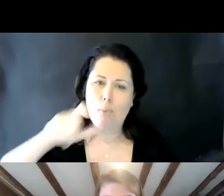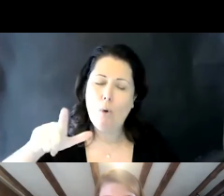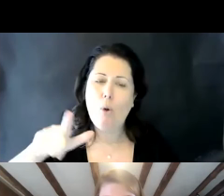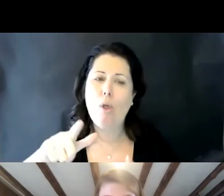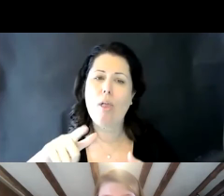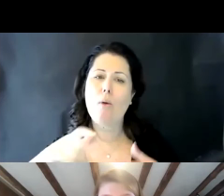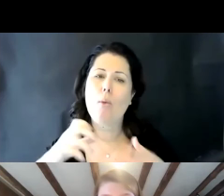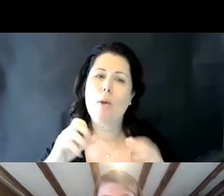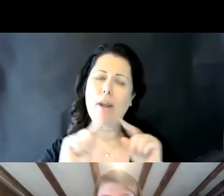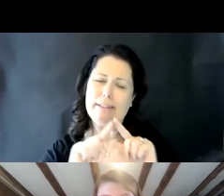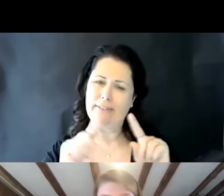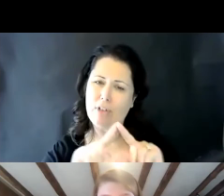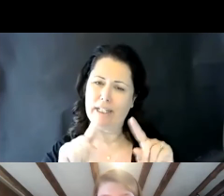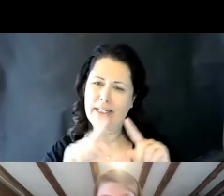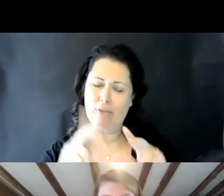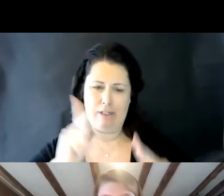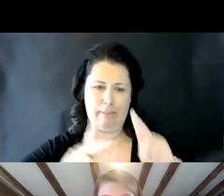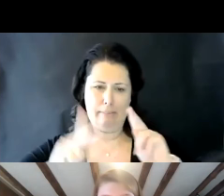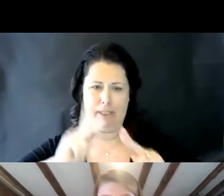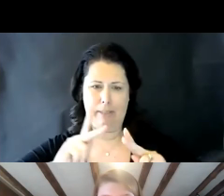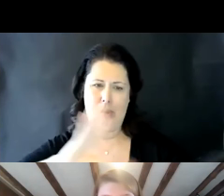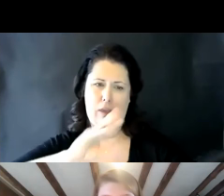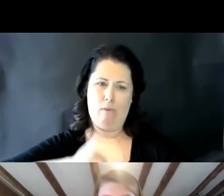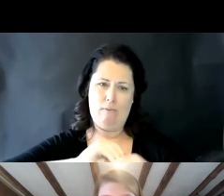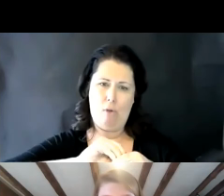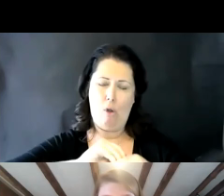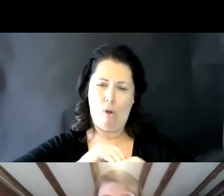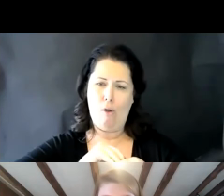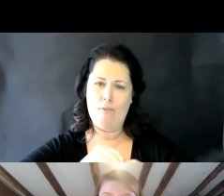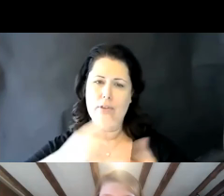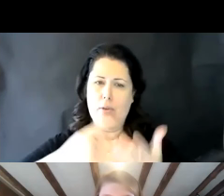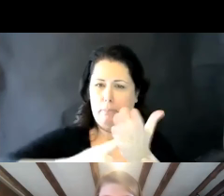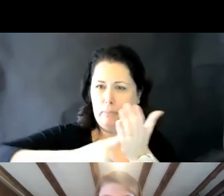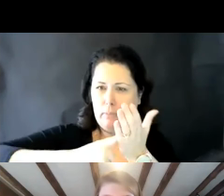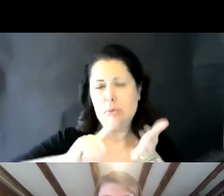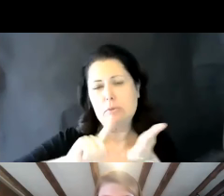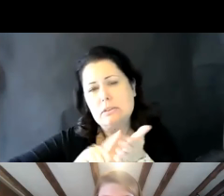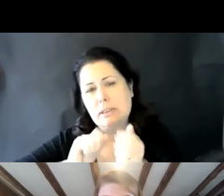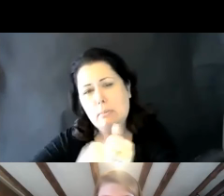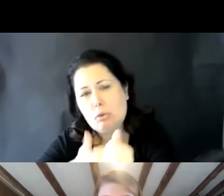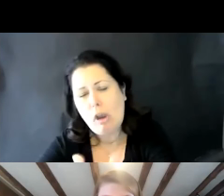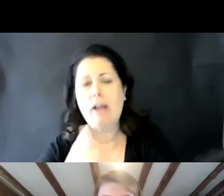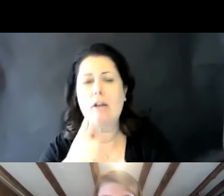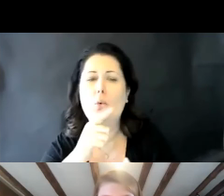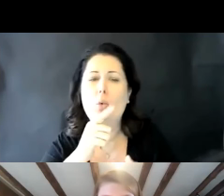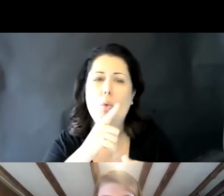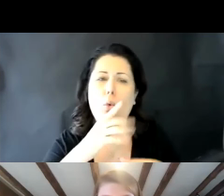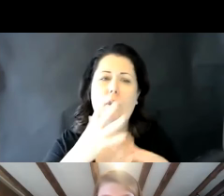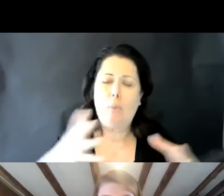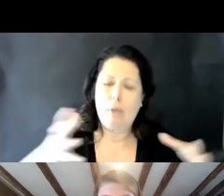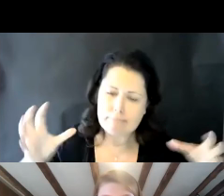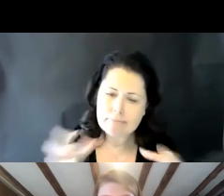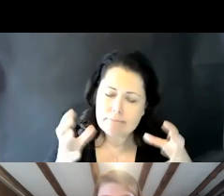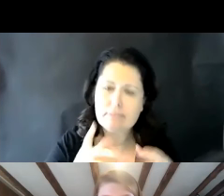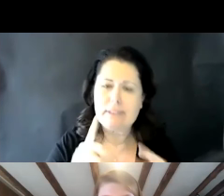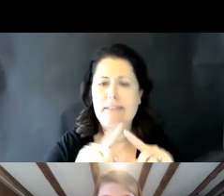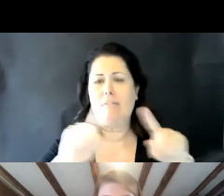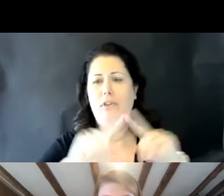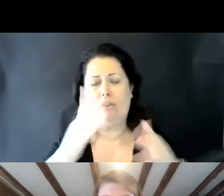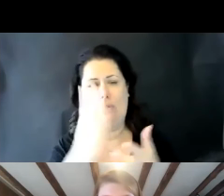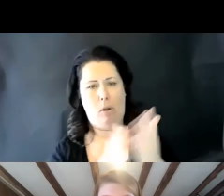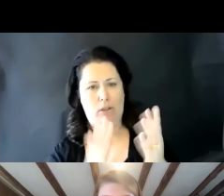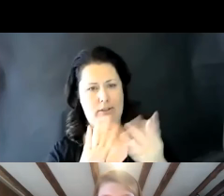multiple stakeholders and to get us all to talk to each other. So this is a way for us to keep track that we actually bring us all together and then to reach out